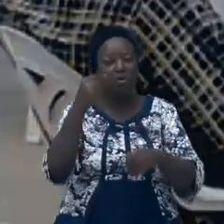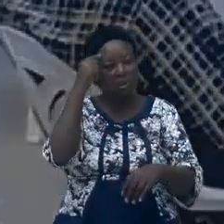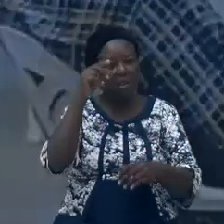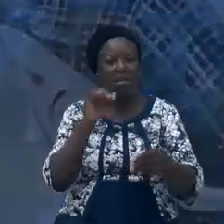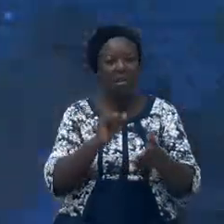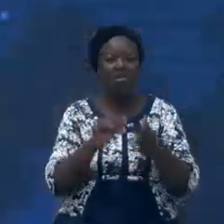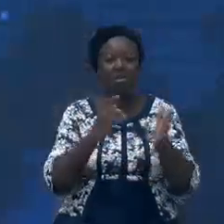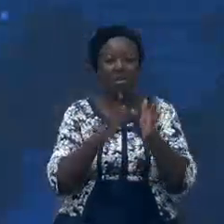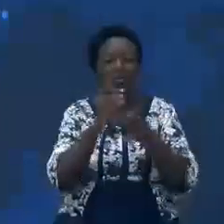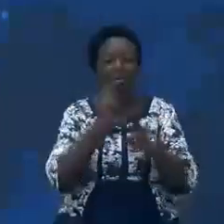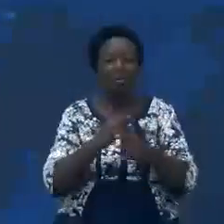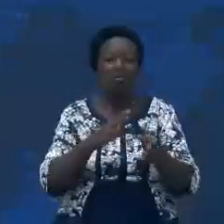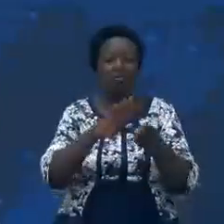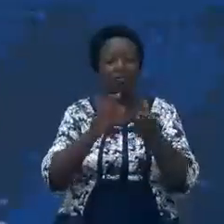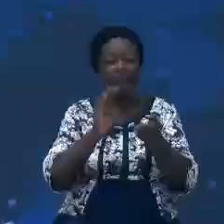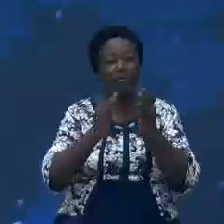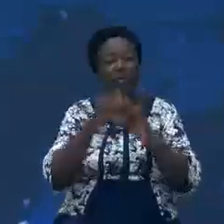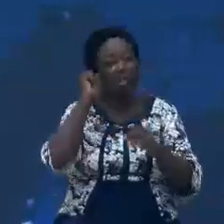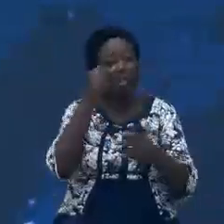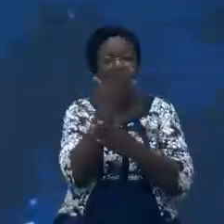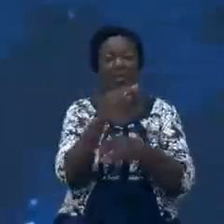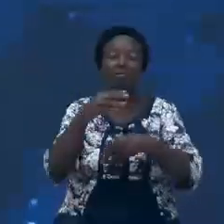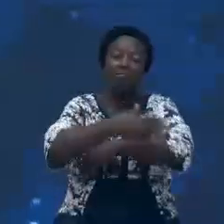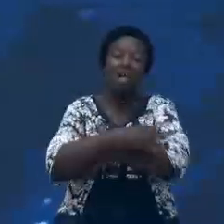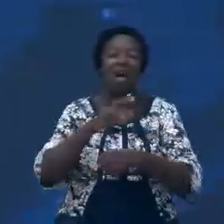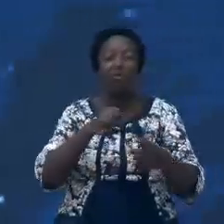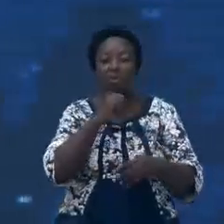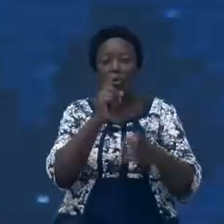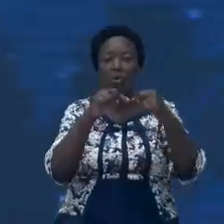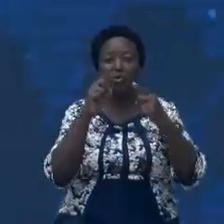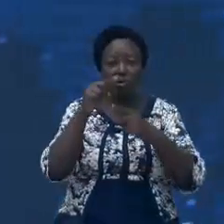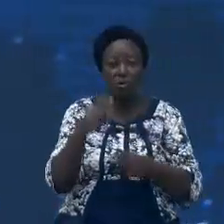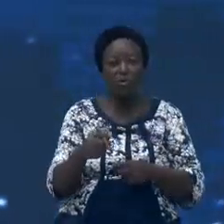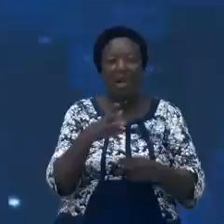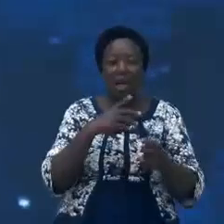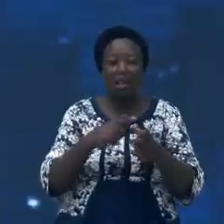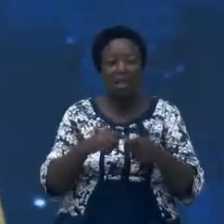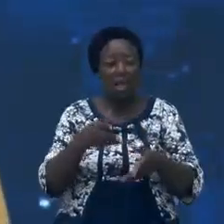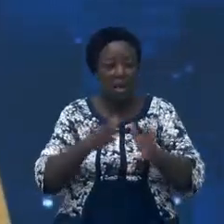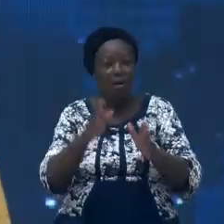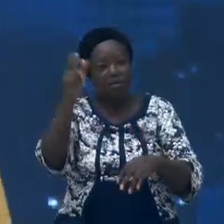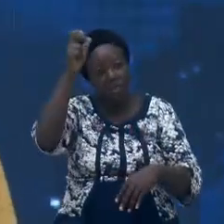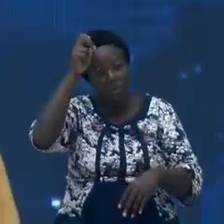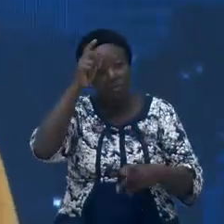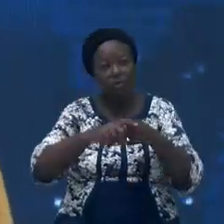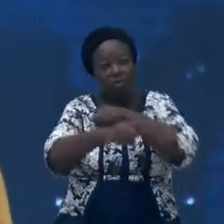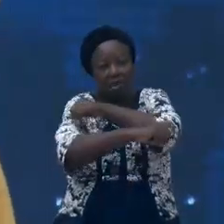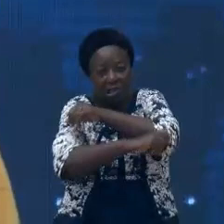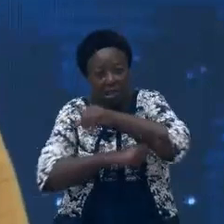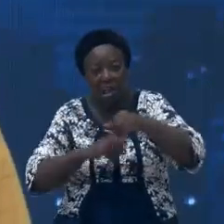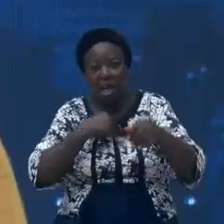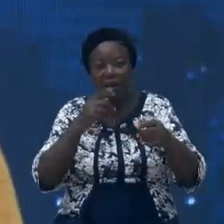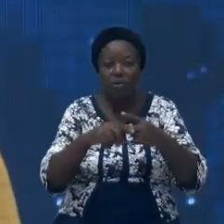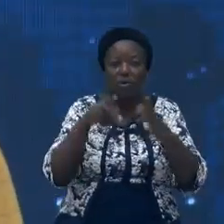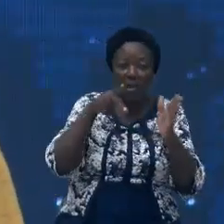and visits everyone, do you think Jesus will just fold his hands and he will not come to you and